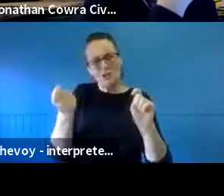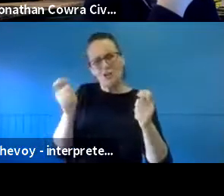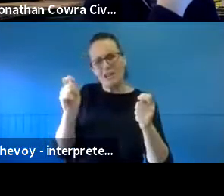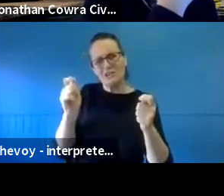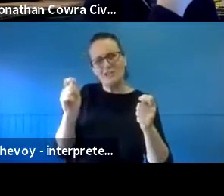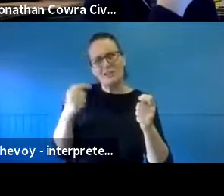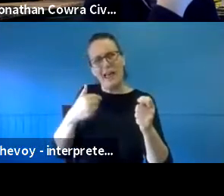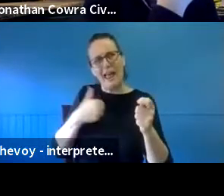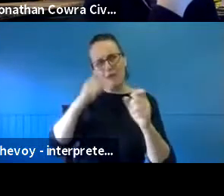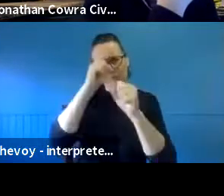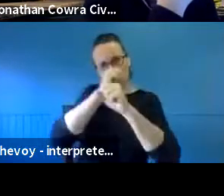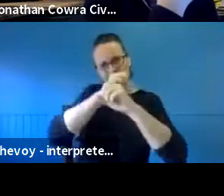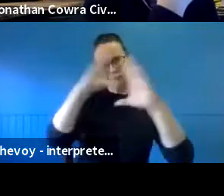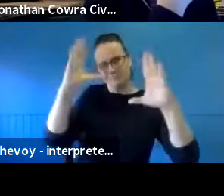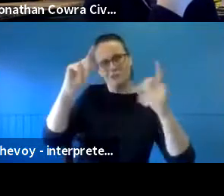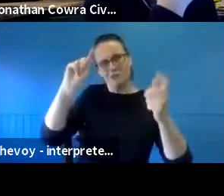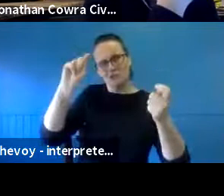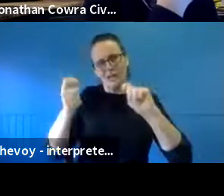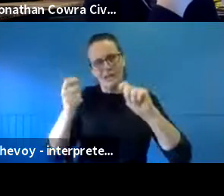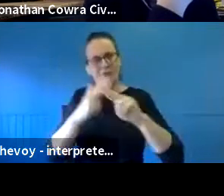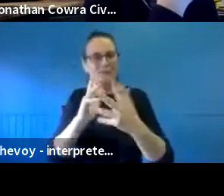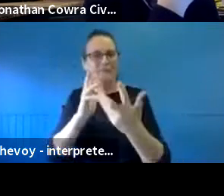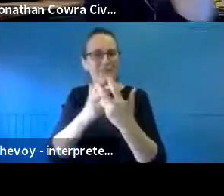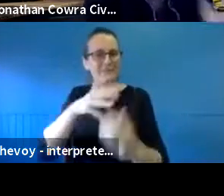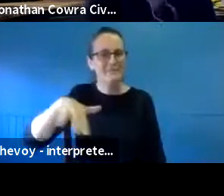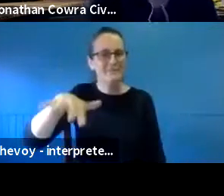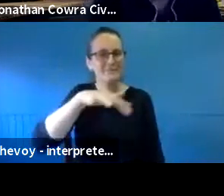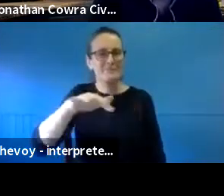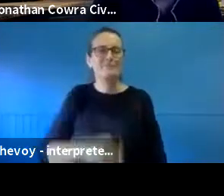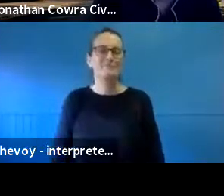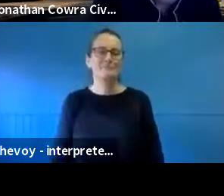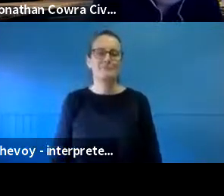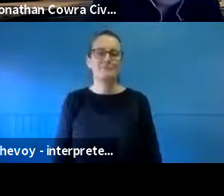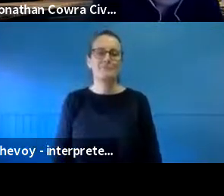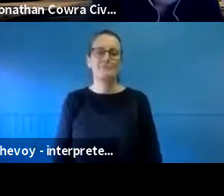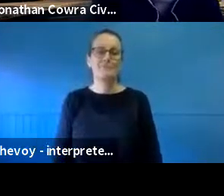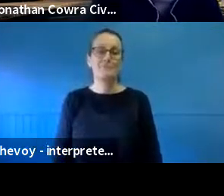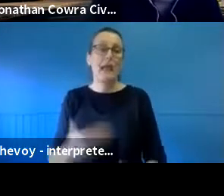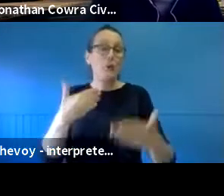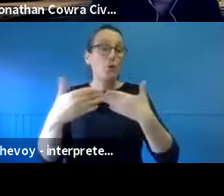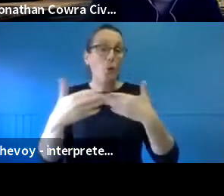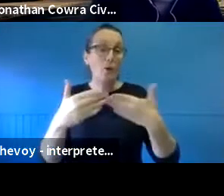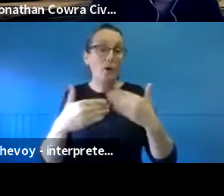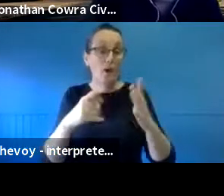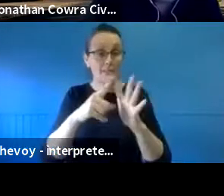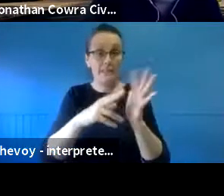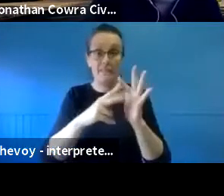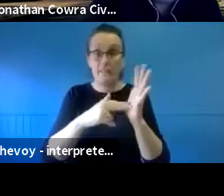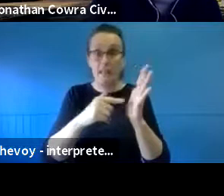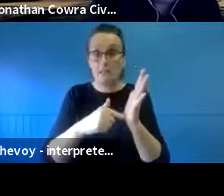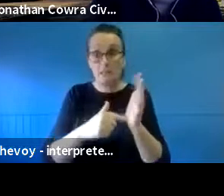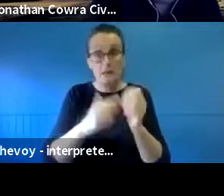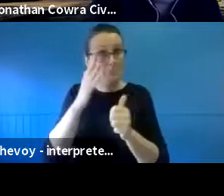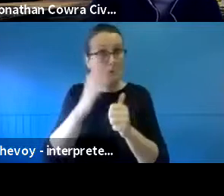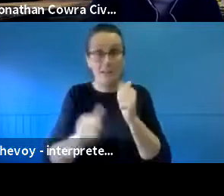program, but also organizing an event that might not happen. Like in a week, things could change and we